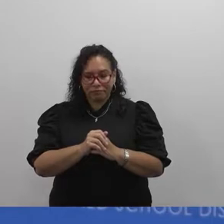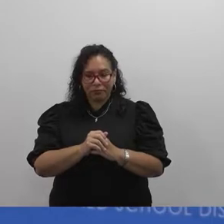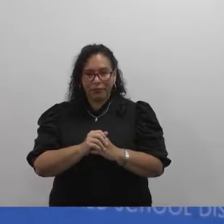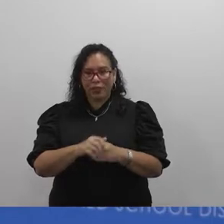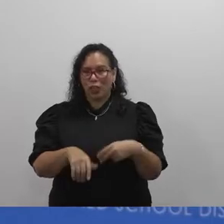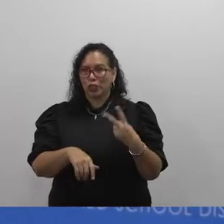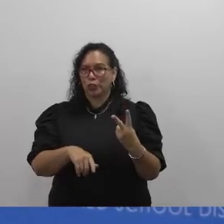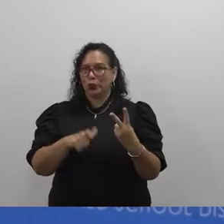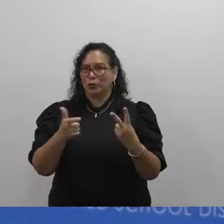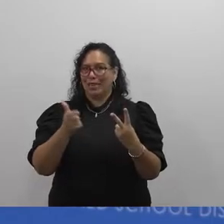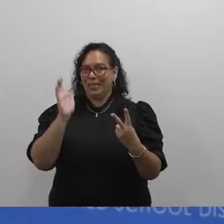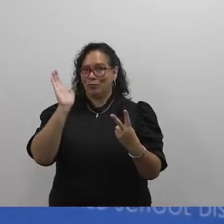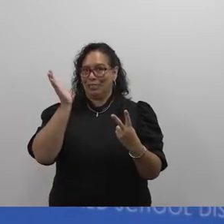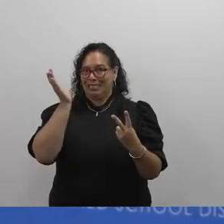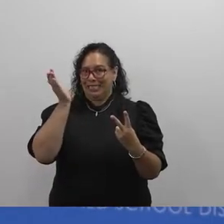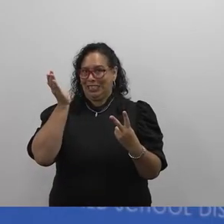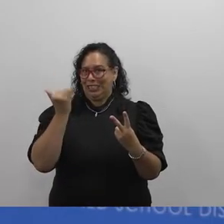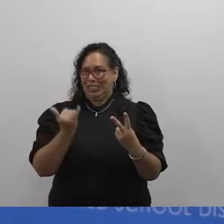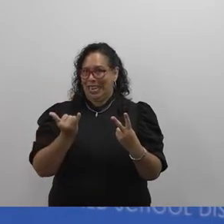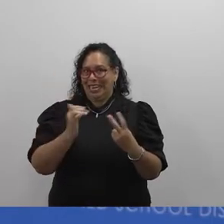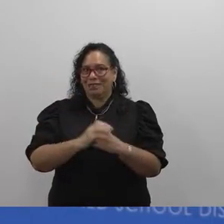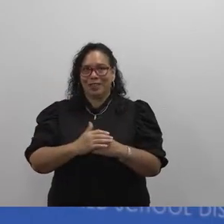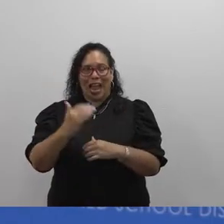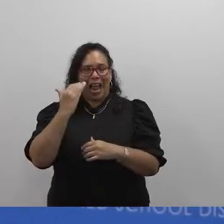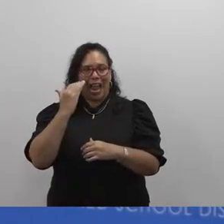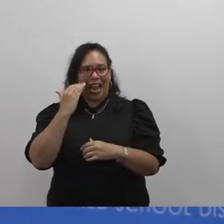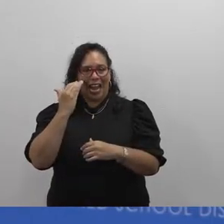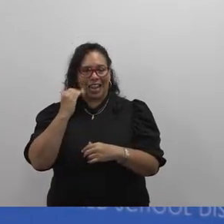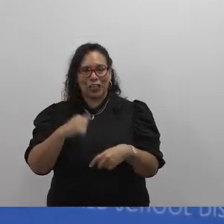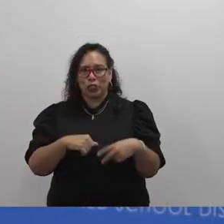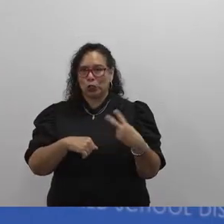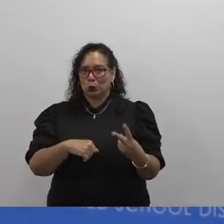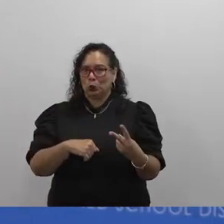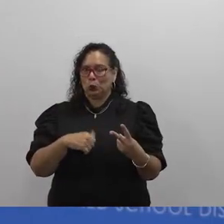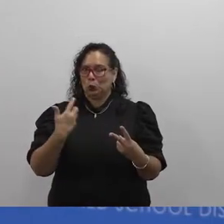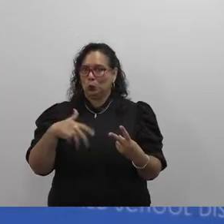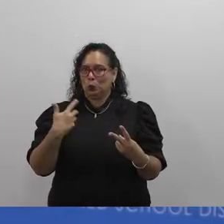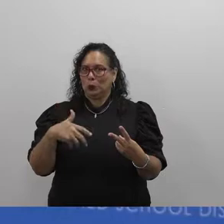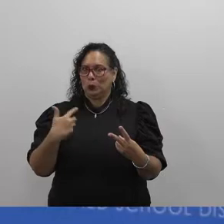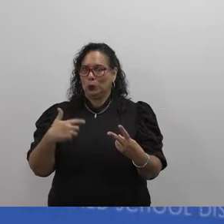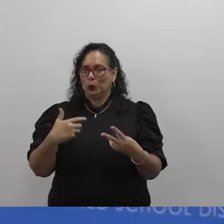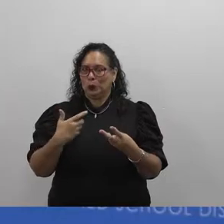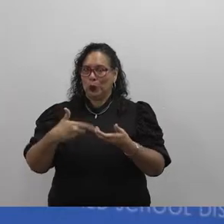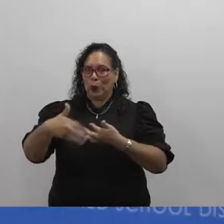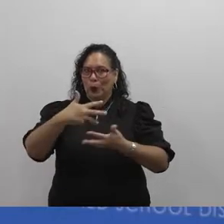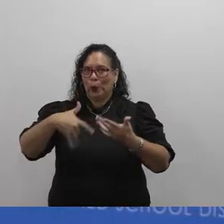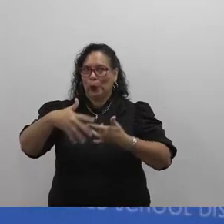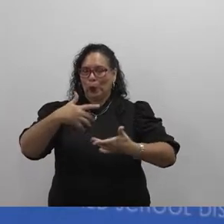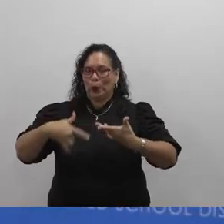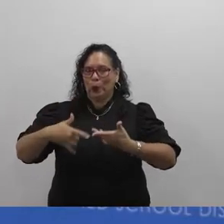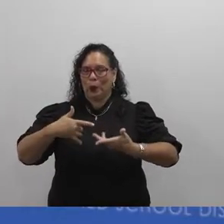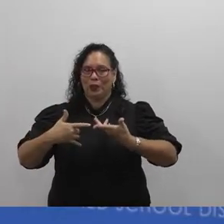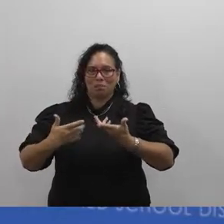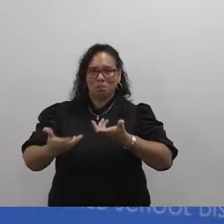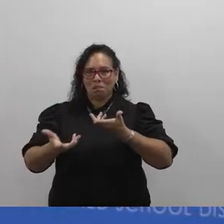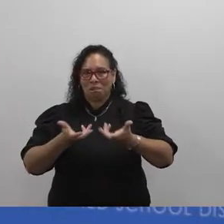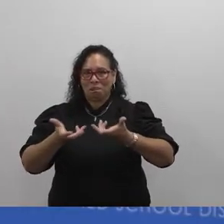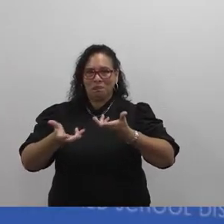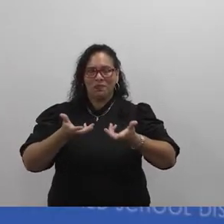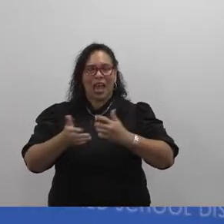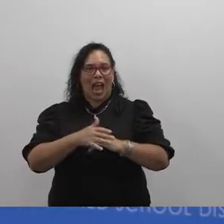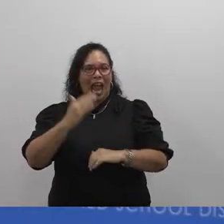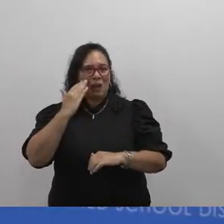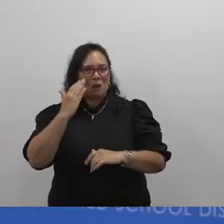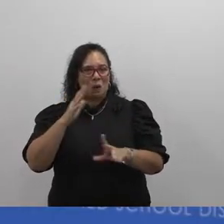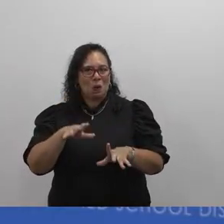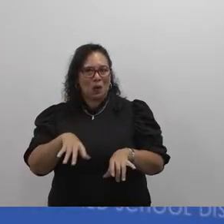big presentations, and I know we'll have two lively conversations and engaging conversations this morning. And I know we're probably gonna